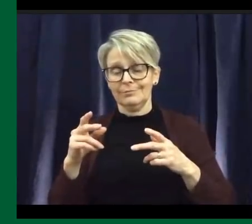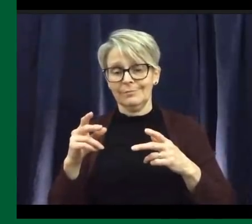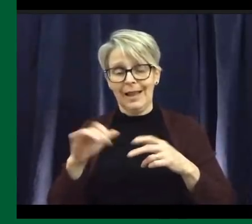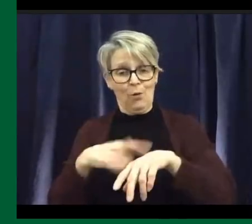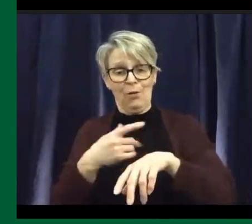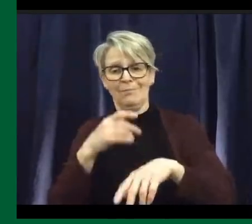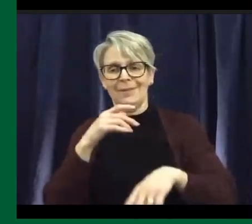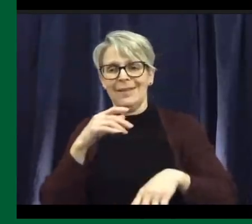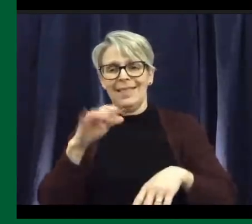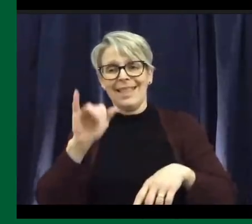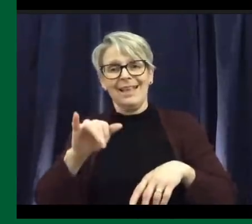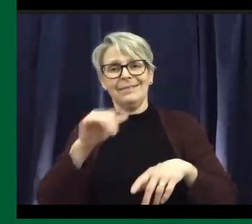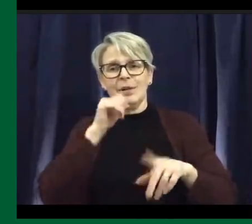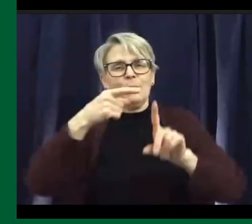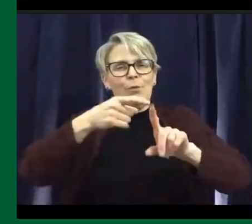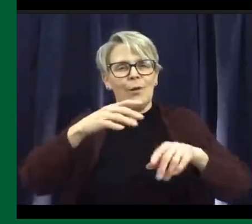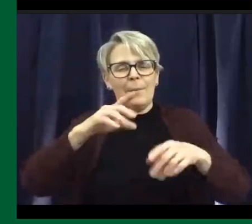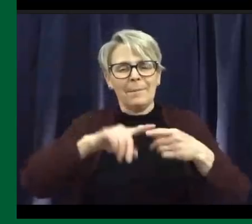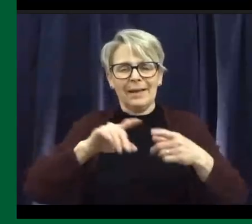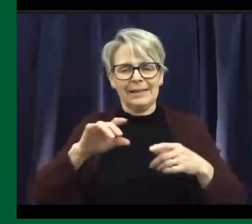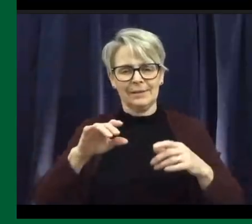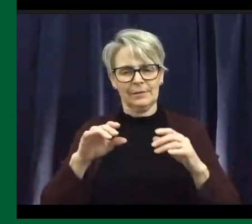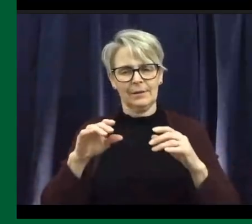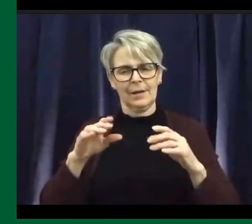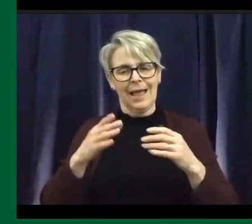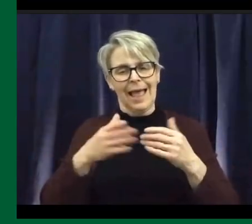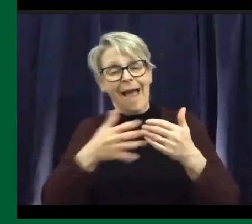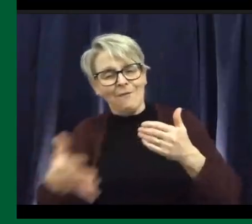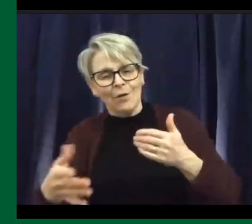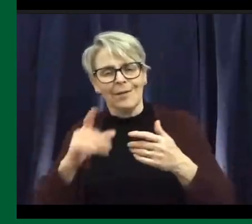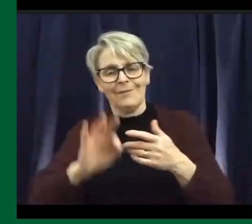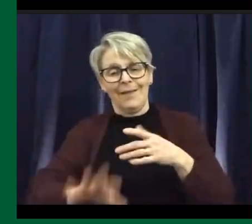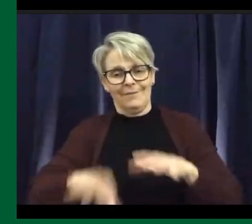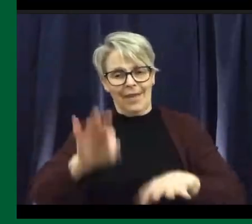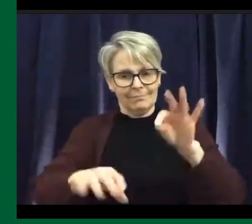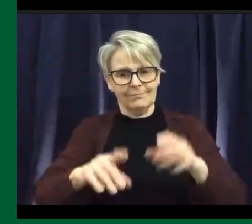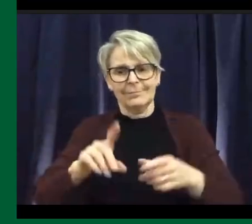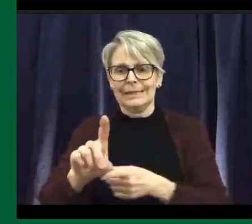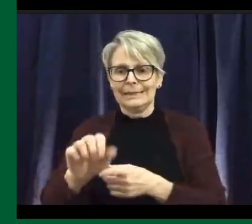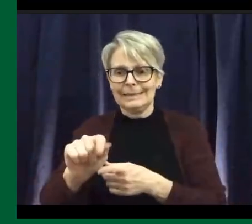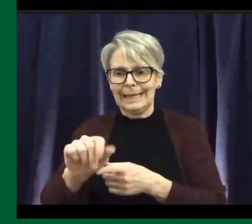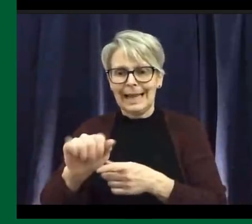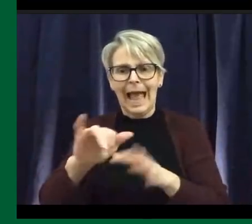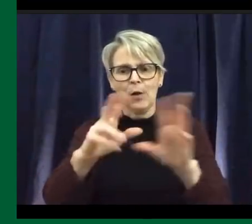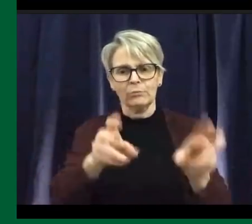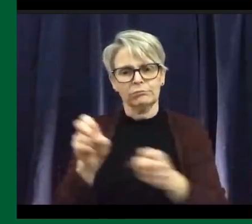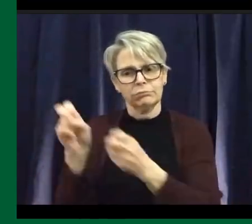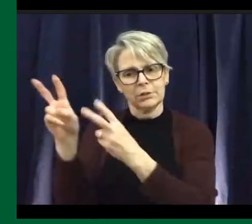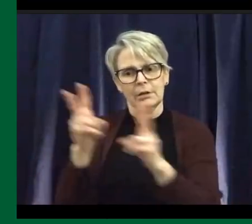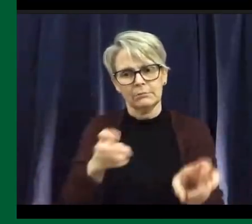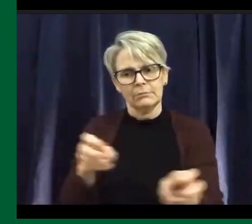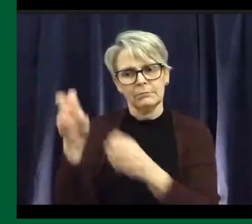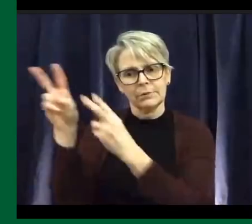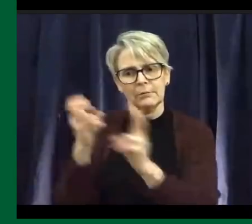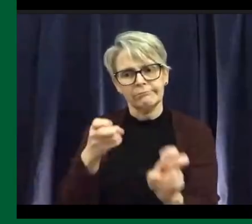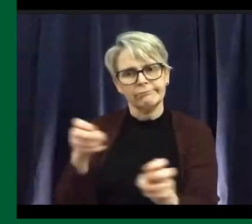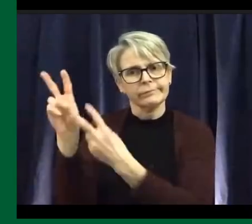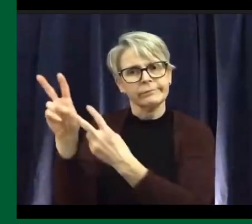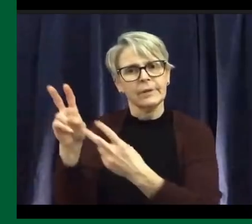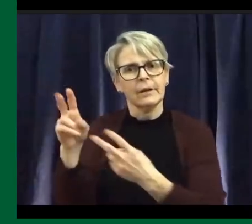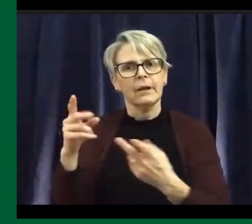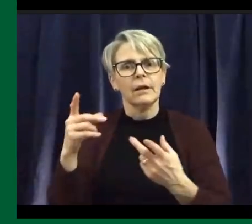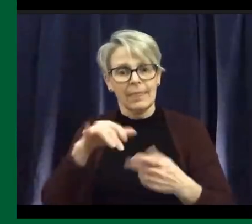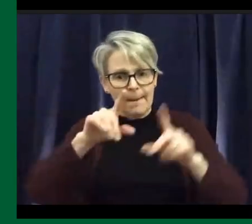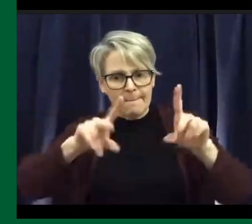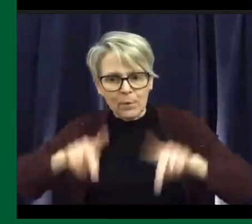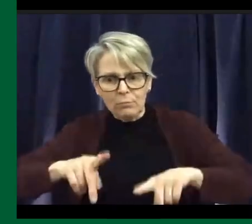logistics around being able to provide the data to us so that we can follow up on the testing and identify the individuals that are